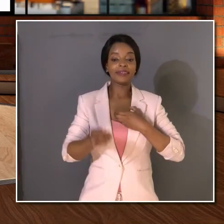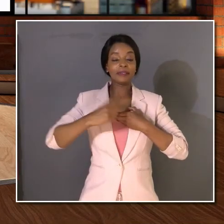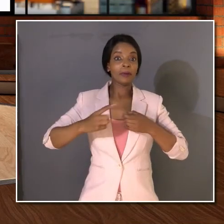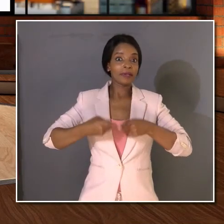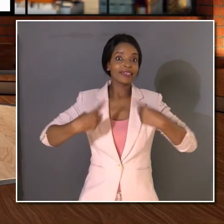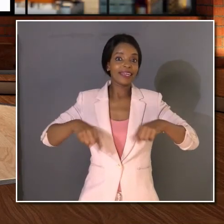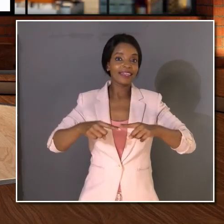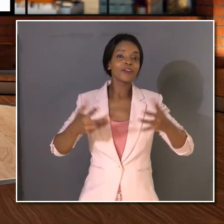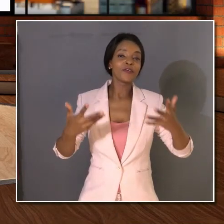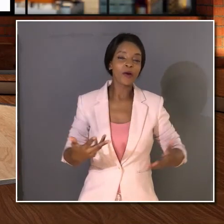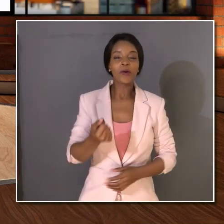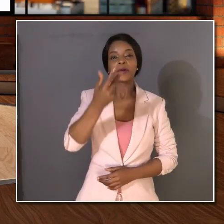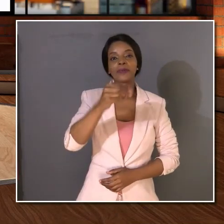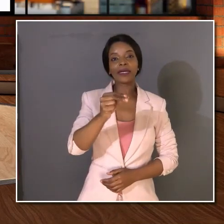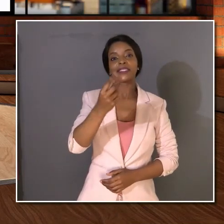in the